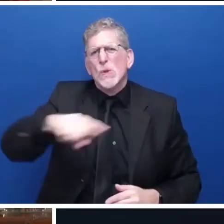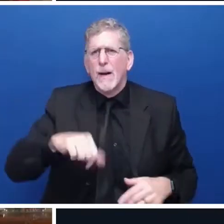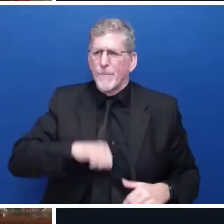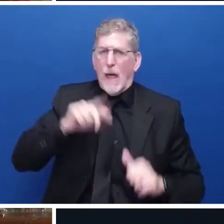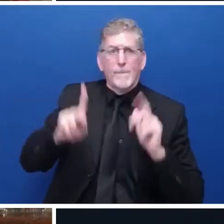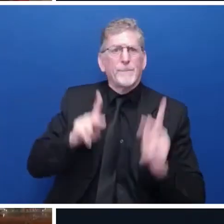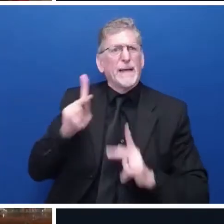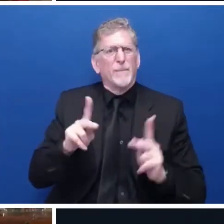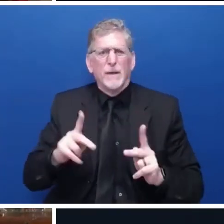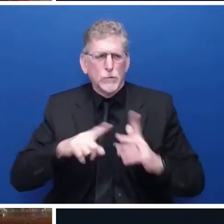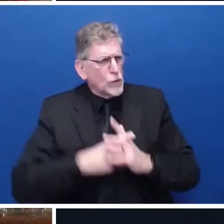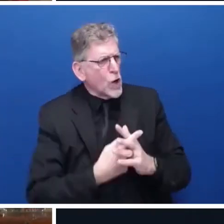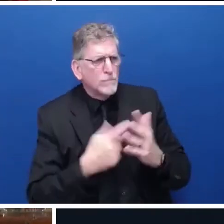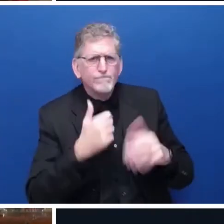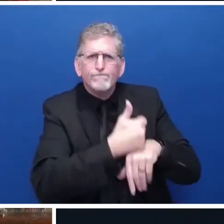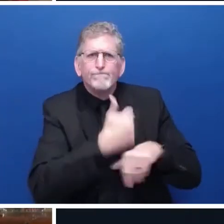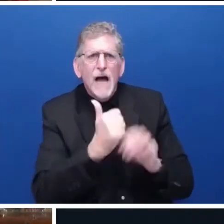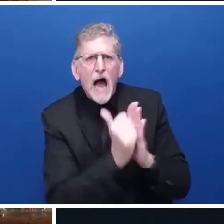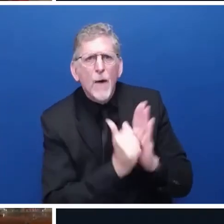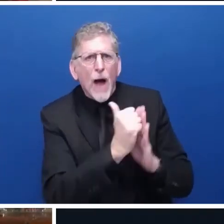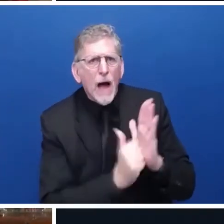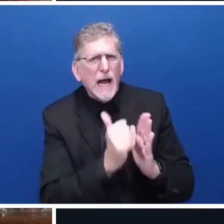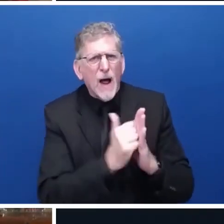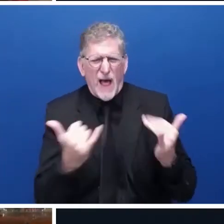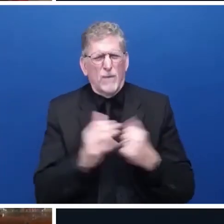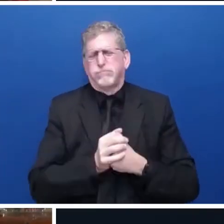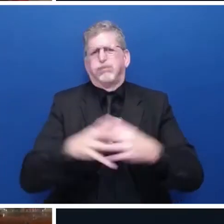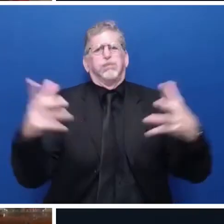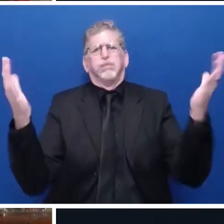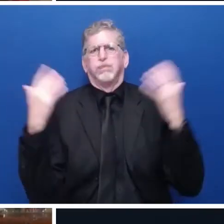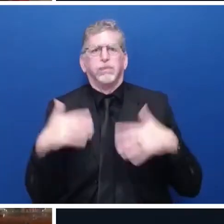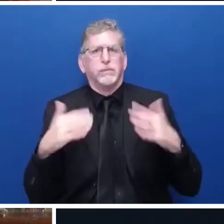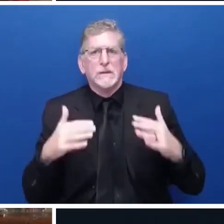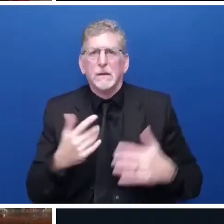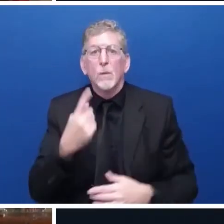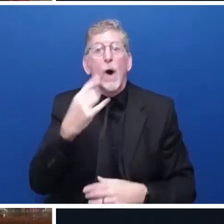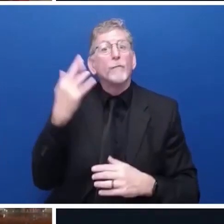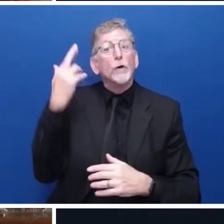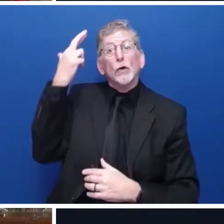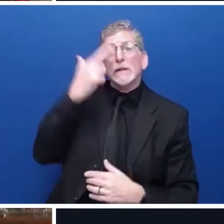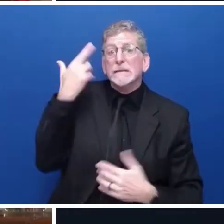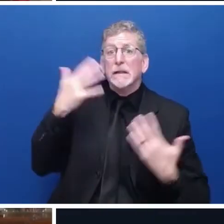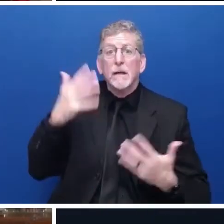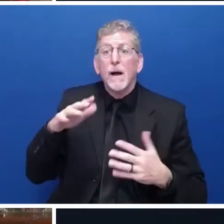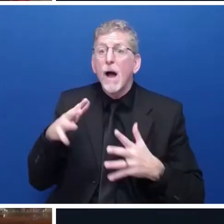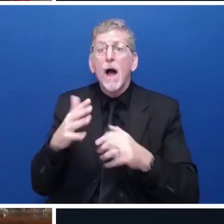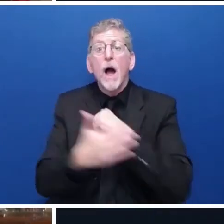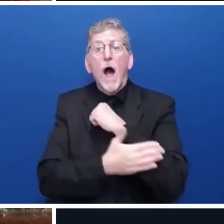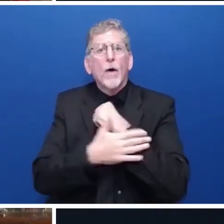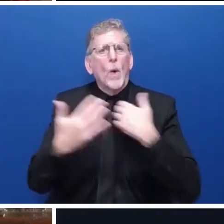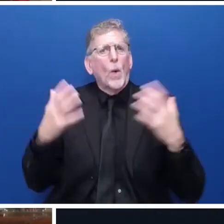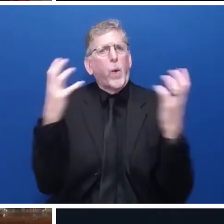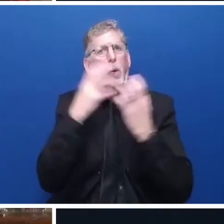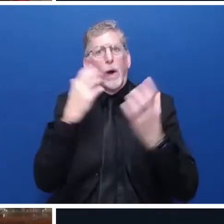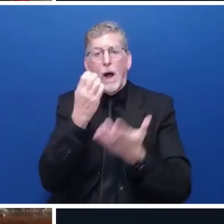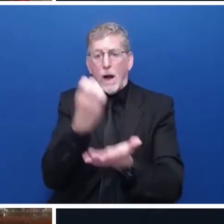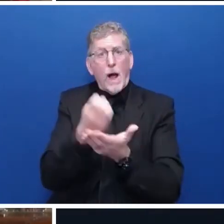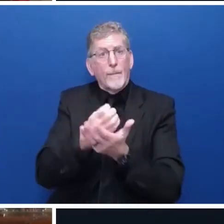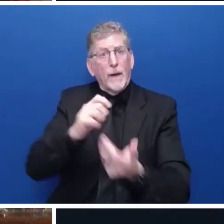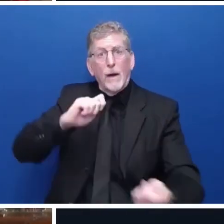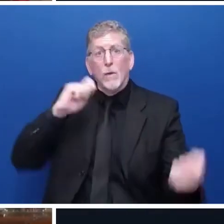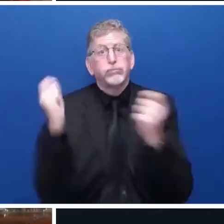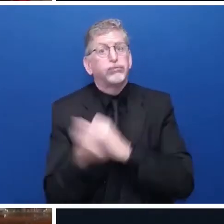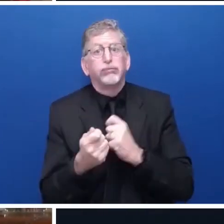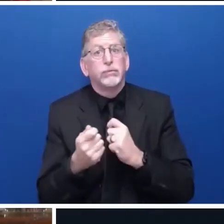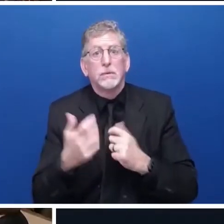primary reasons for our country's stunning economic turnaround, the biggest in history, where the Dow Jones broke